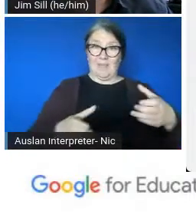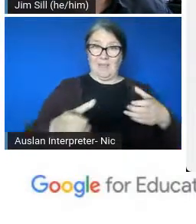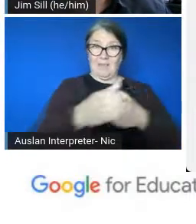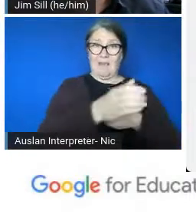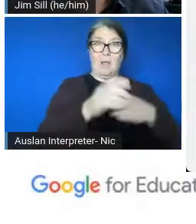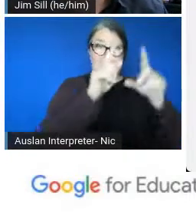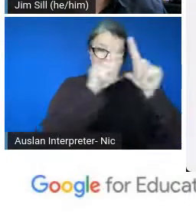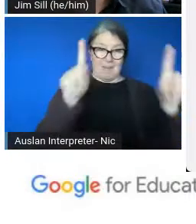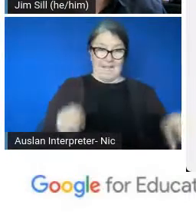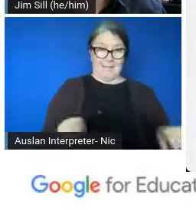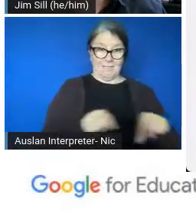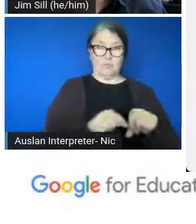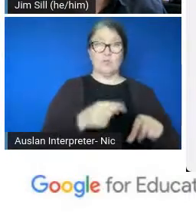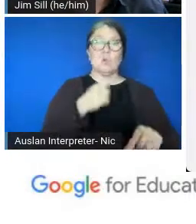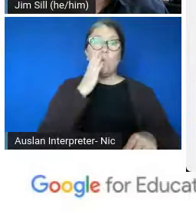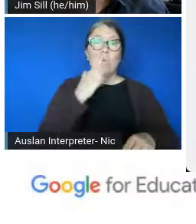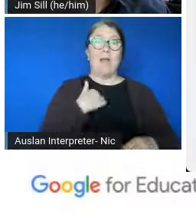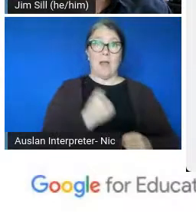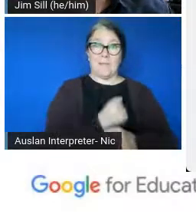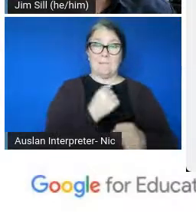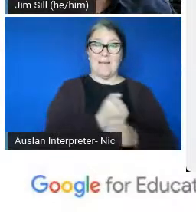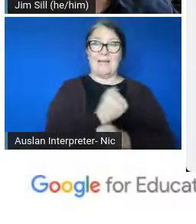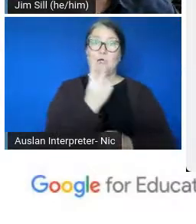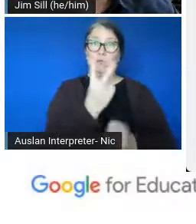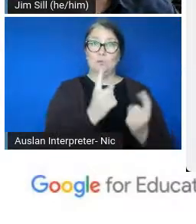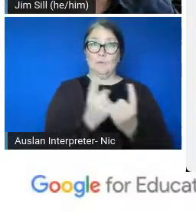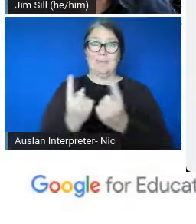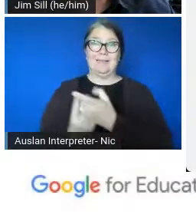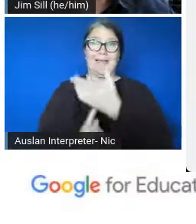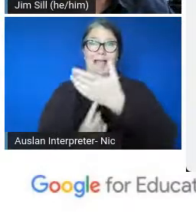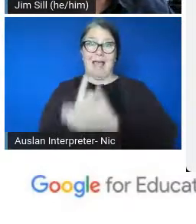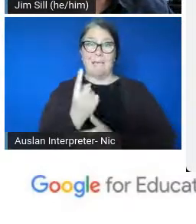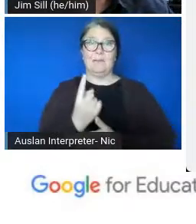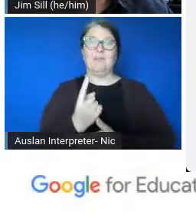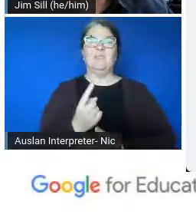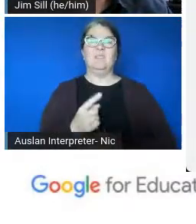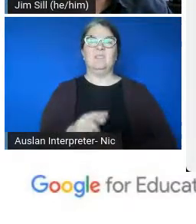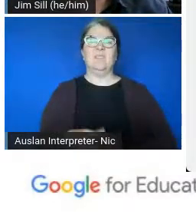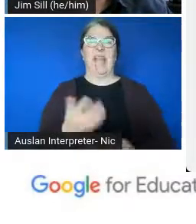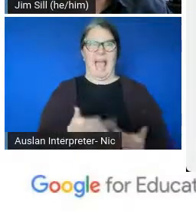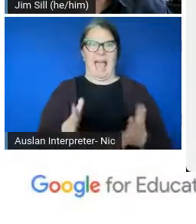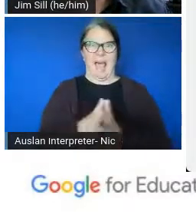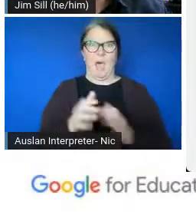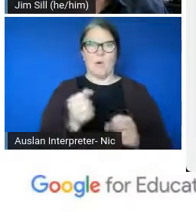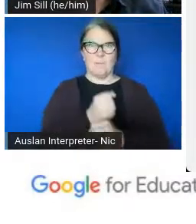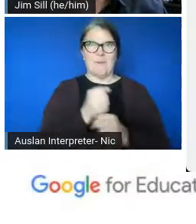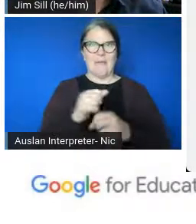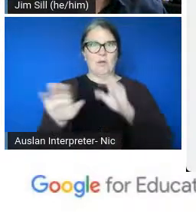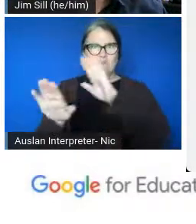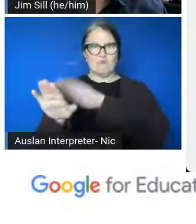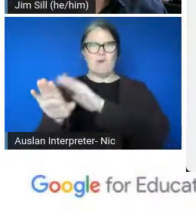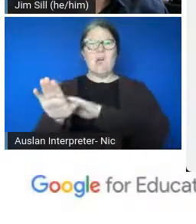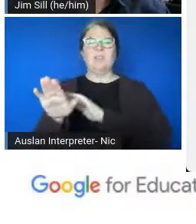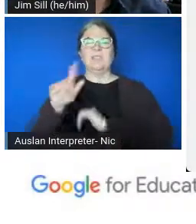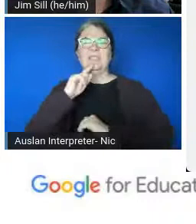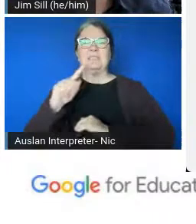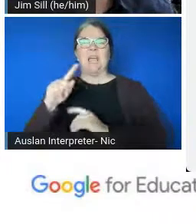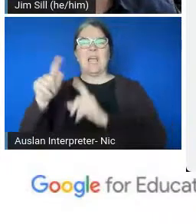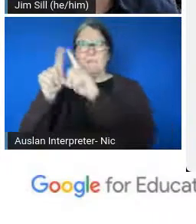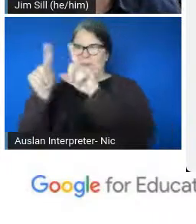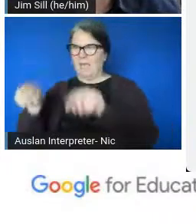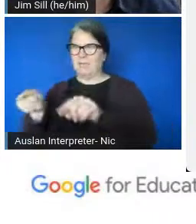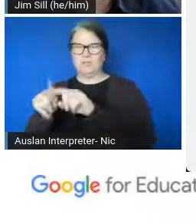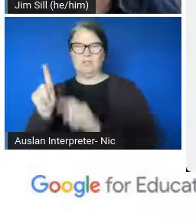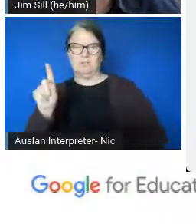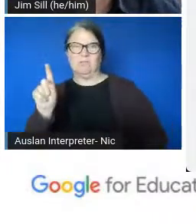two things happened. First, the page was created on the right-hand side here under pages. And also you